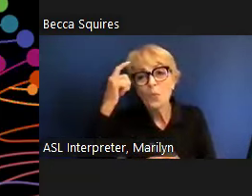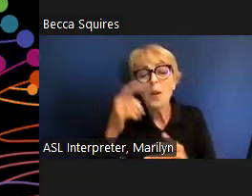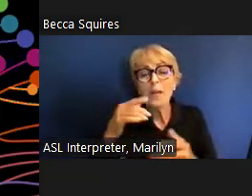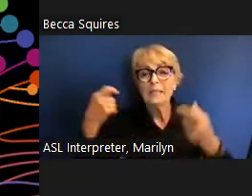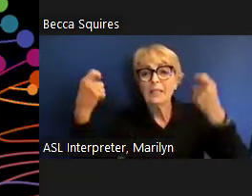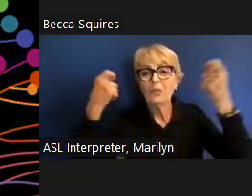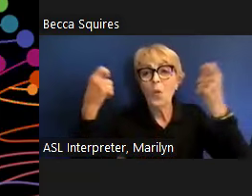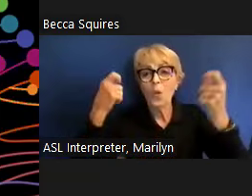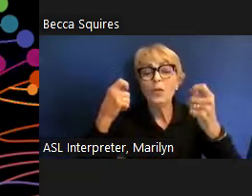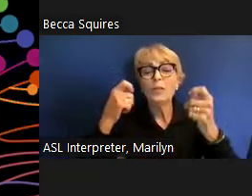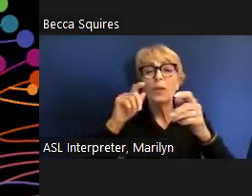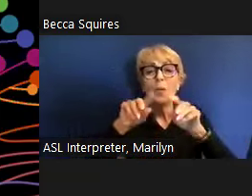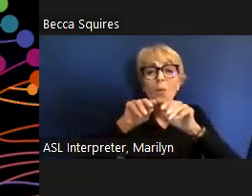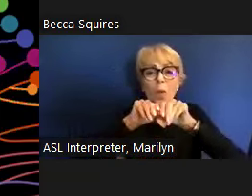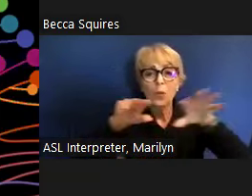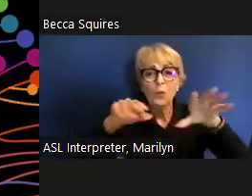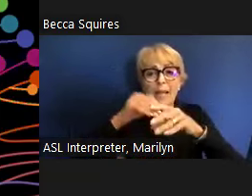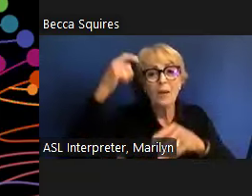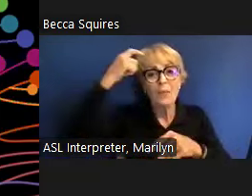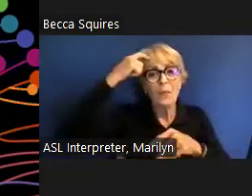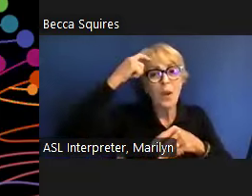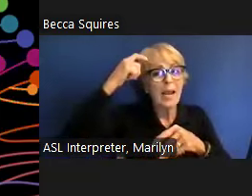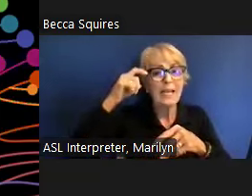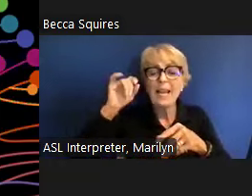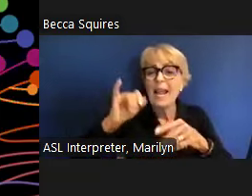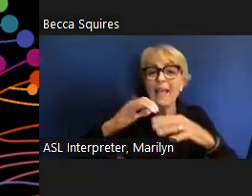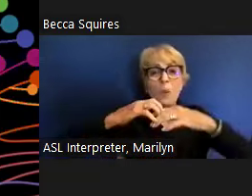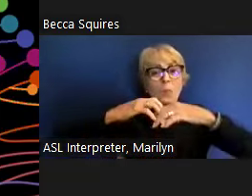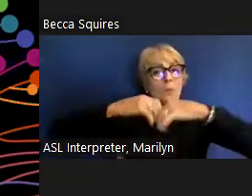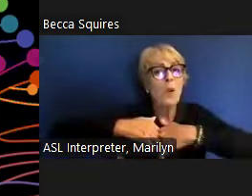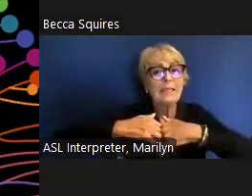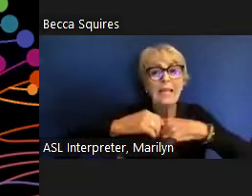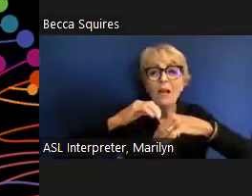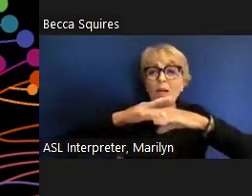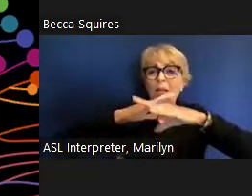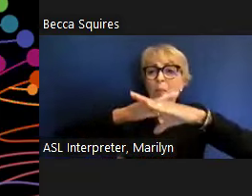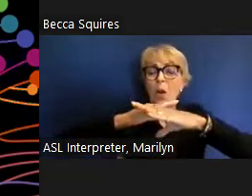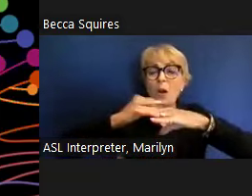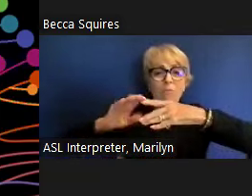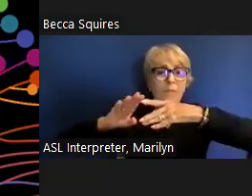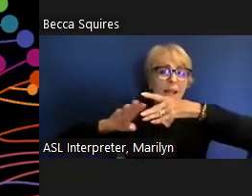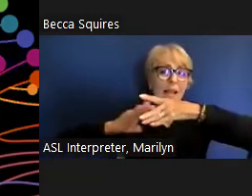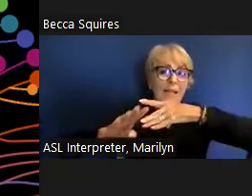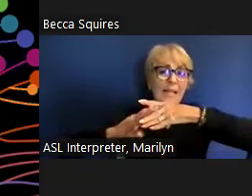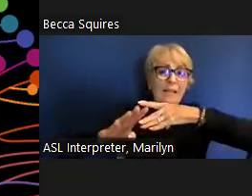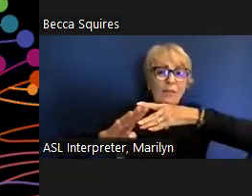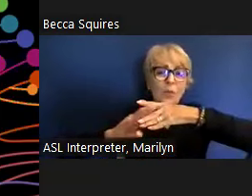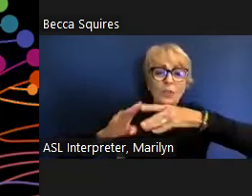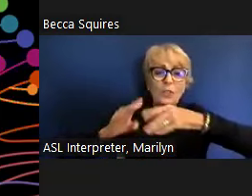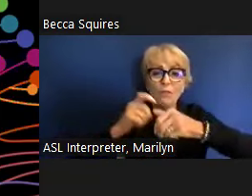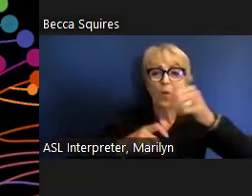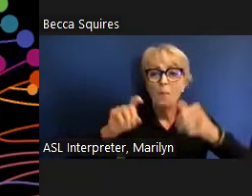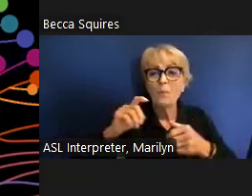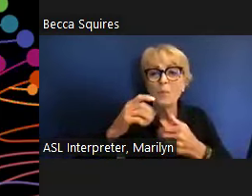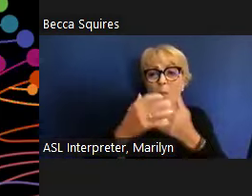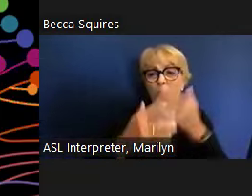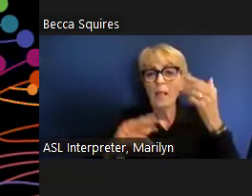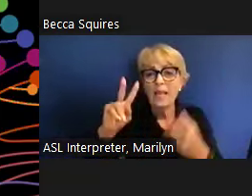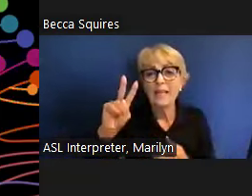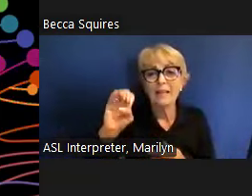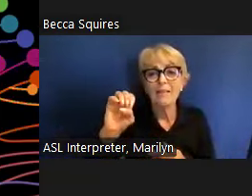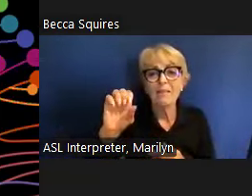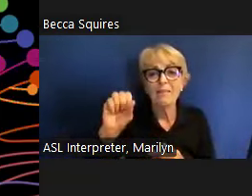into the brain. And there was a breakdown of that barrier, and there was leakage of fluid from the blood vessels, usually